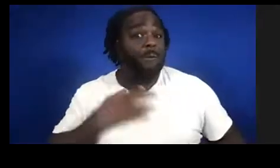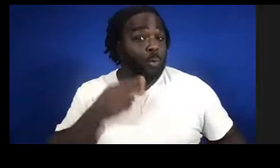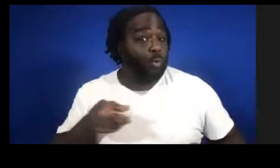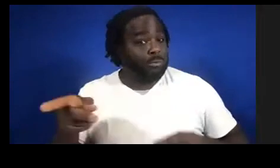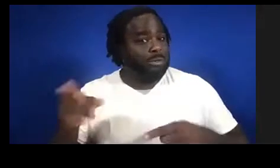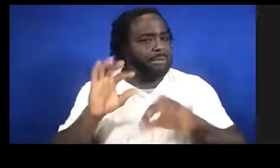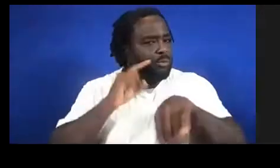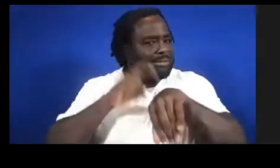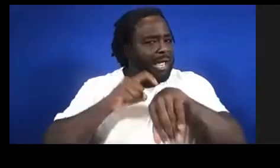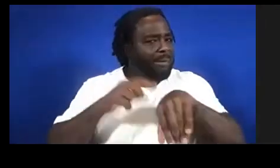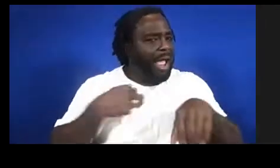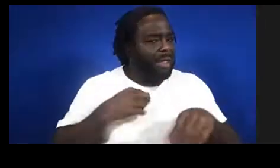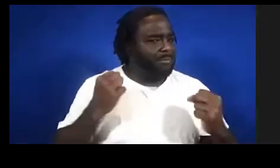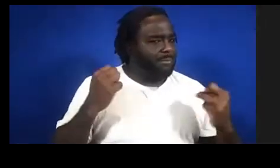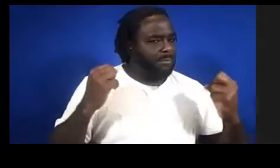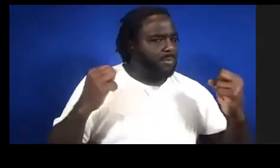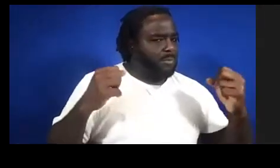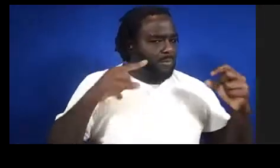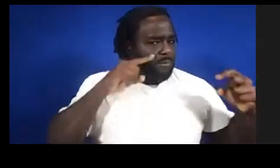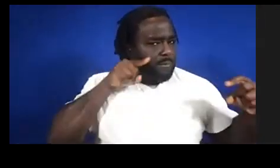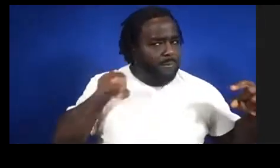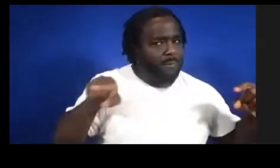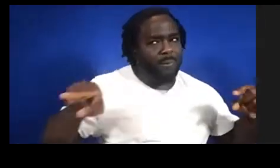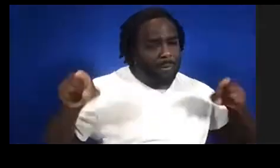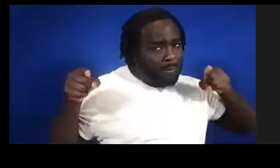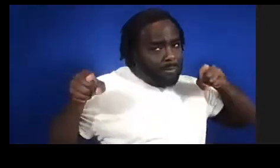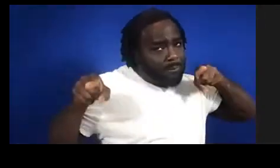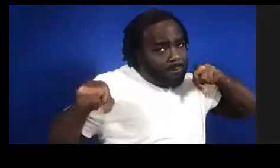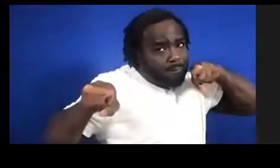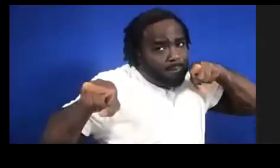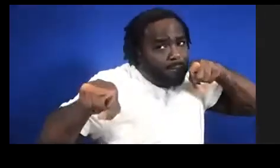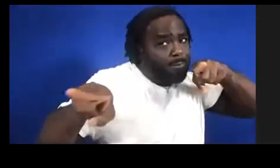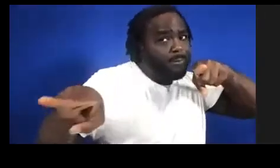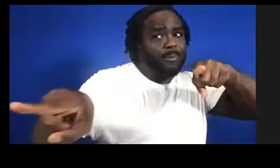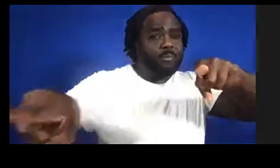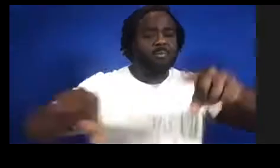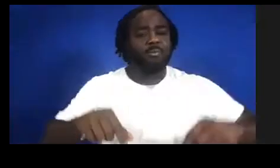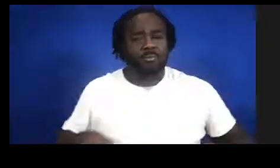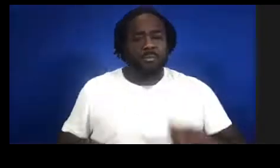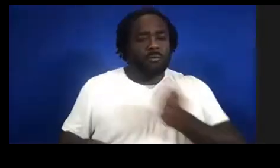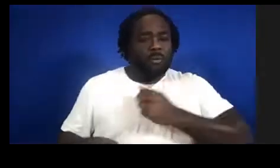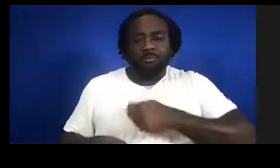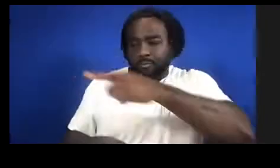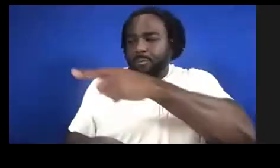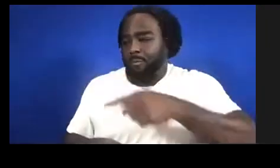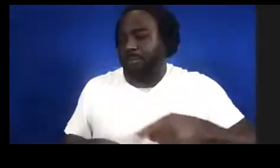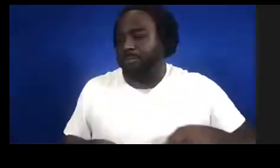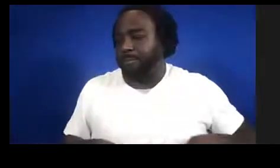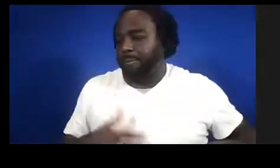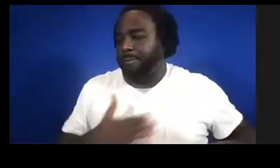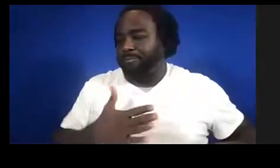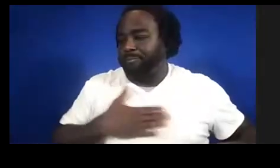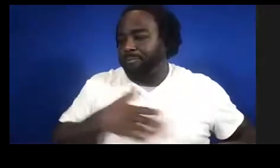I'm on them. I see them. I'm checking that timing. I know where we at. We good.